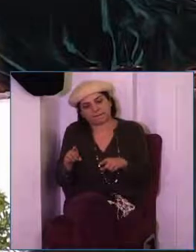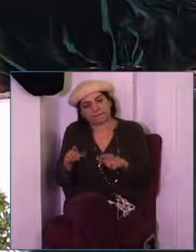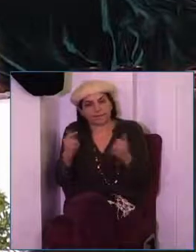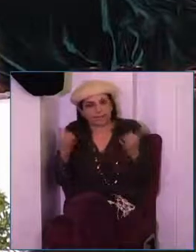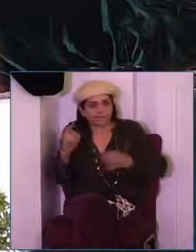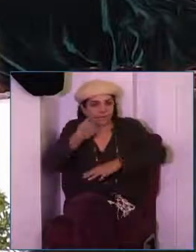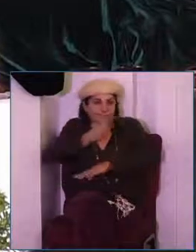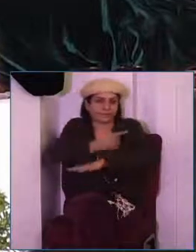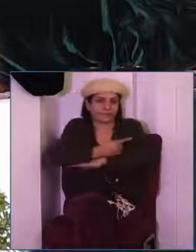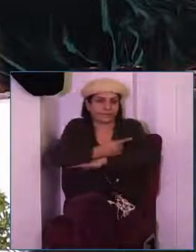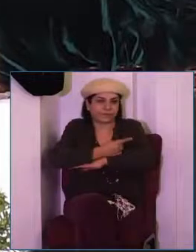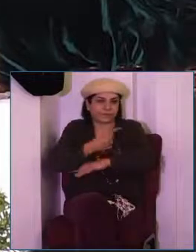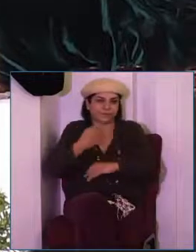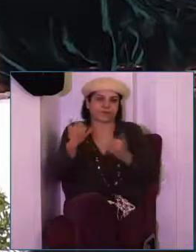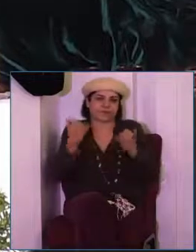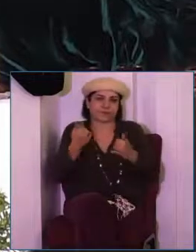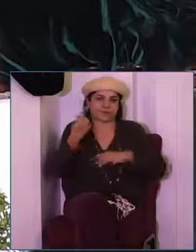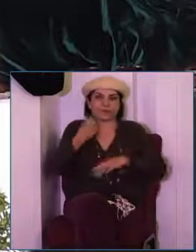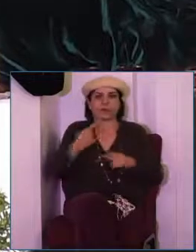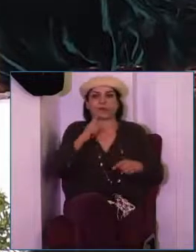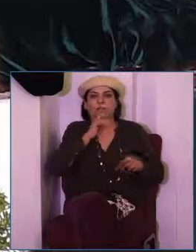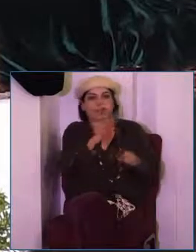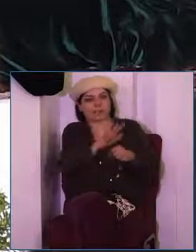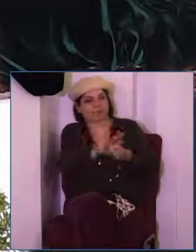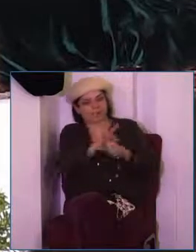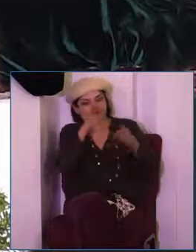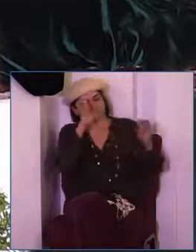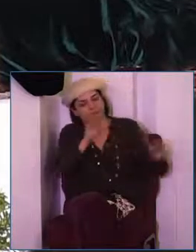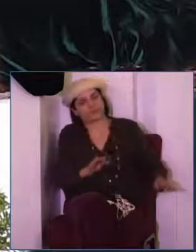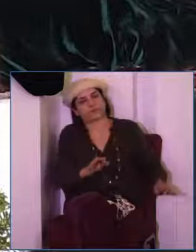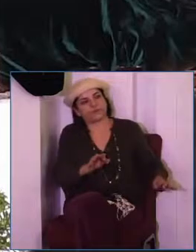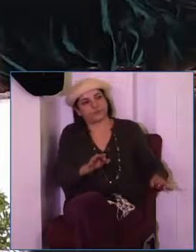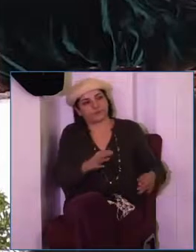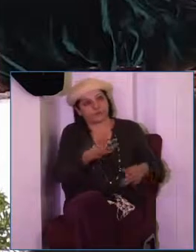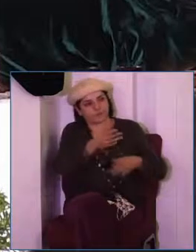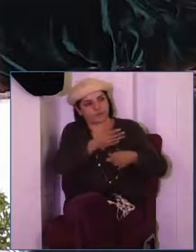we commit in choosing to trust you.